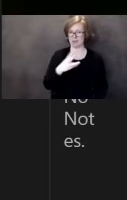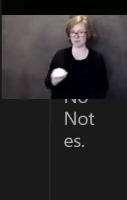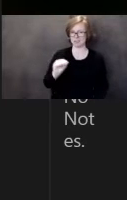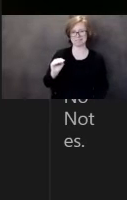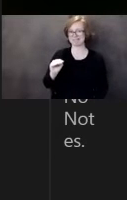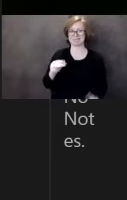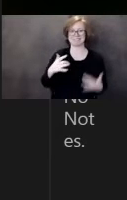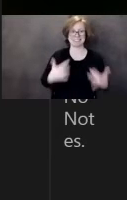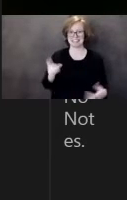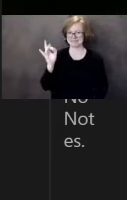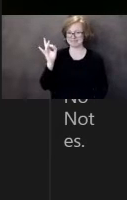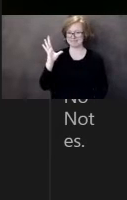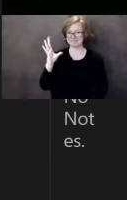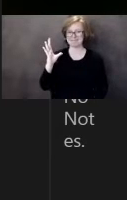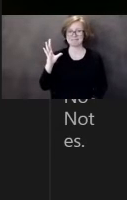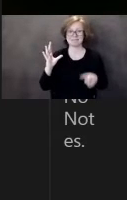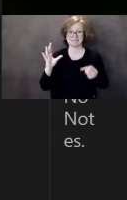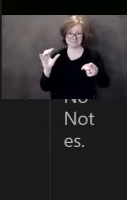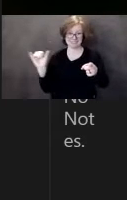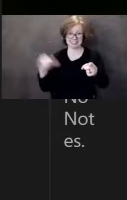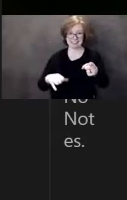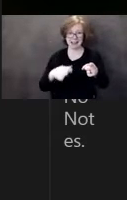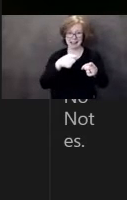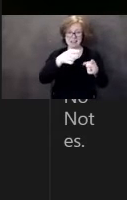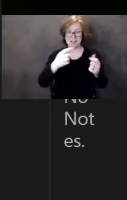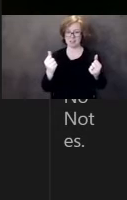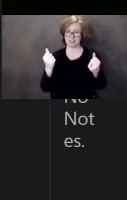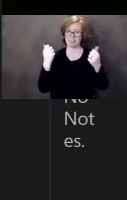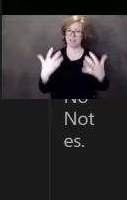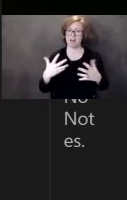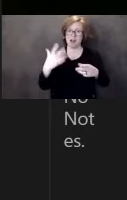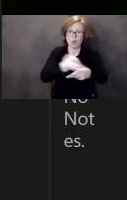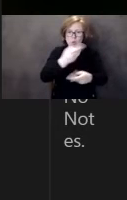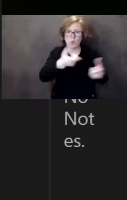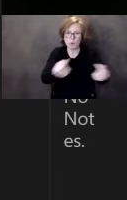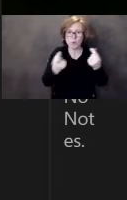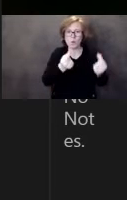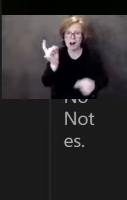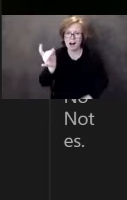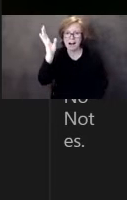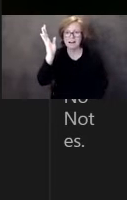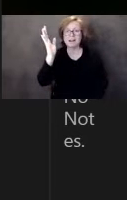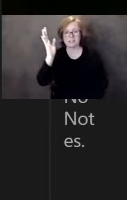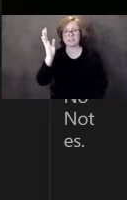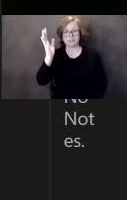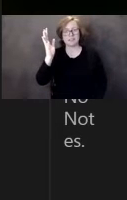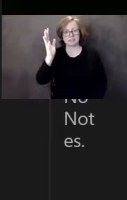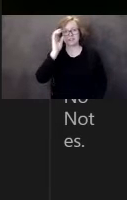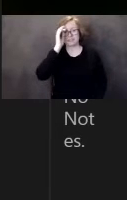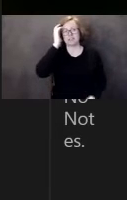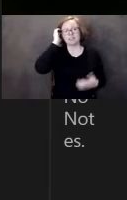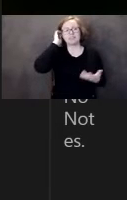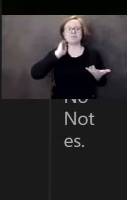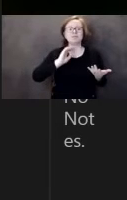for this. So you can see this is a heavy use area. It's full of, you know, pugging. It's a mess. This orange is just the